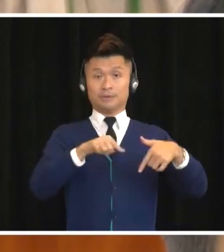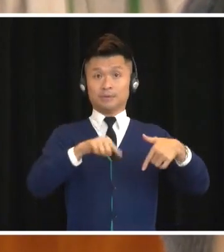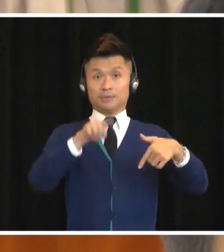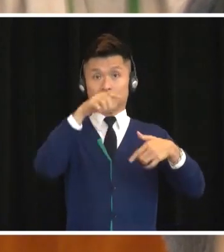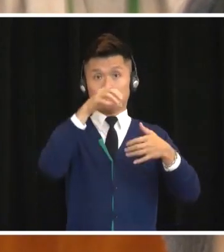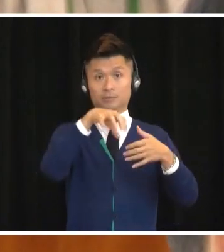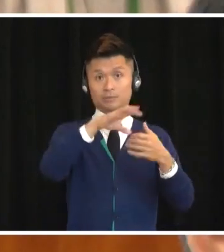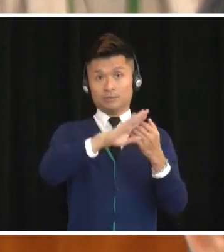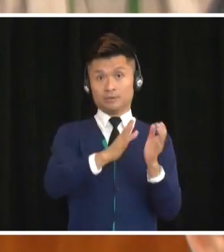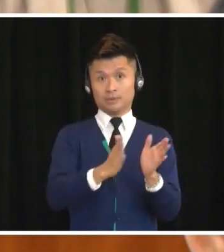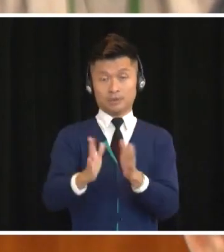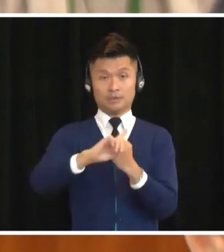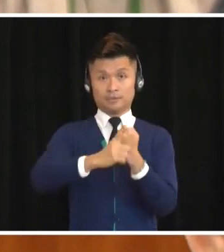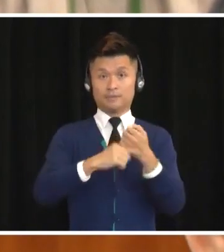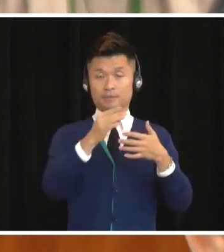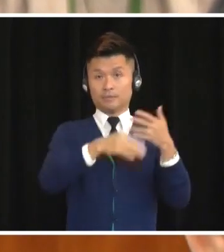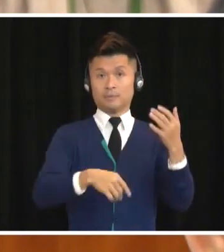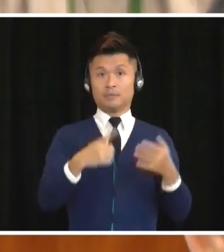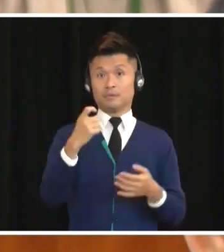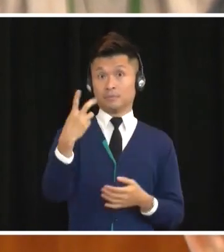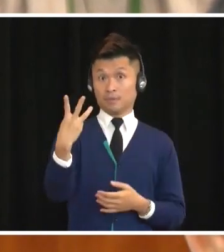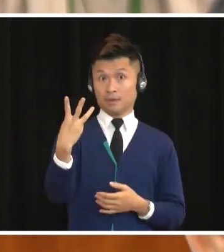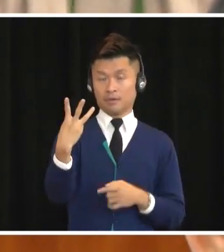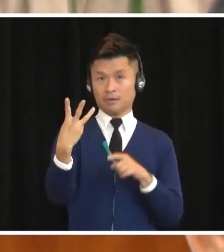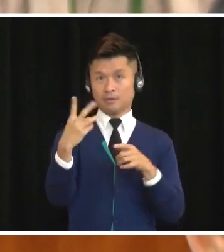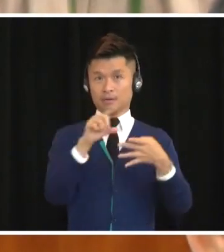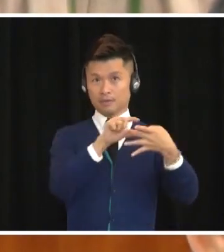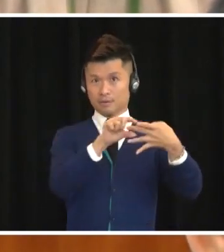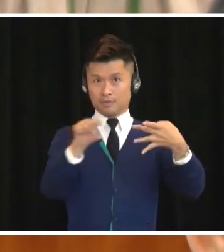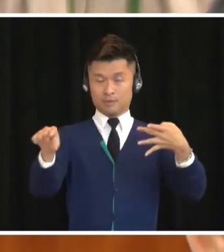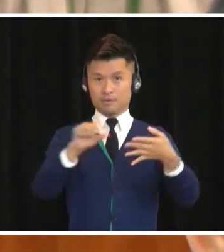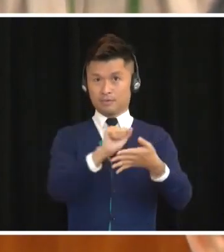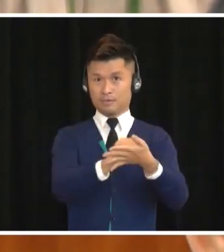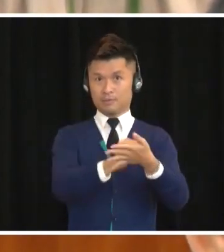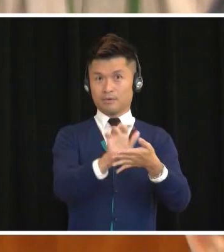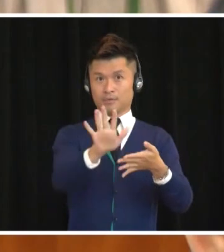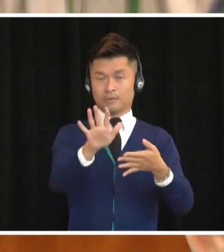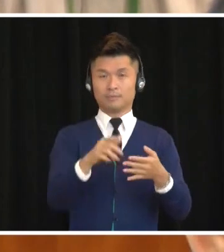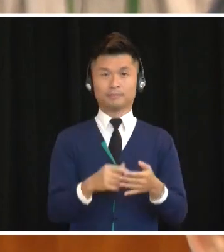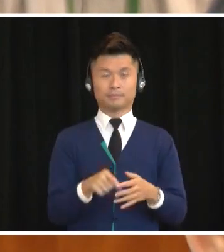According to Article 3 of the Juvenile Delinquency Act,